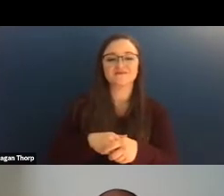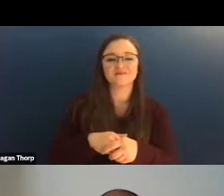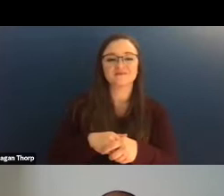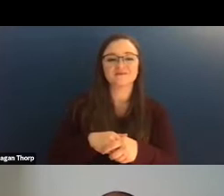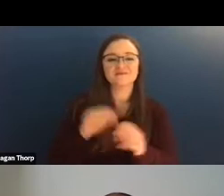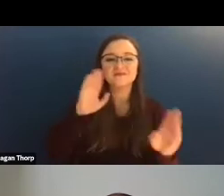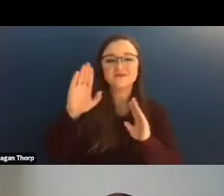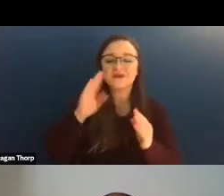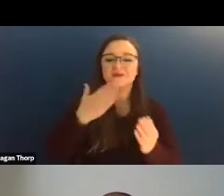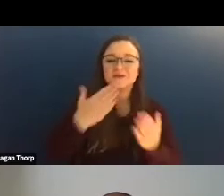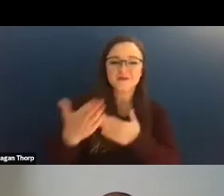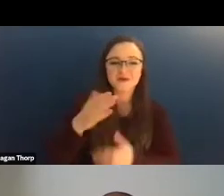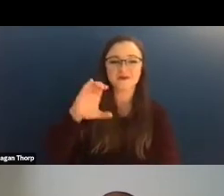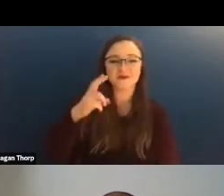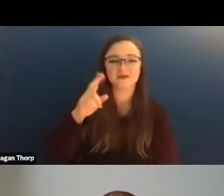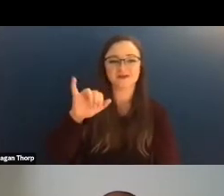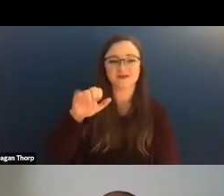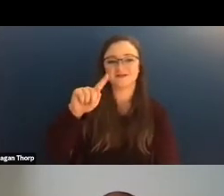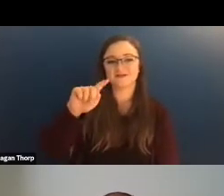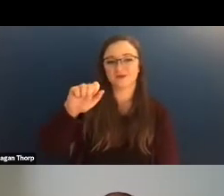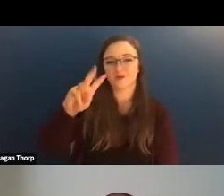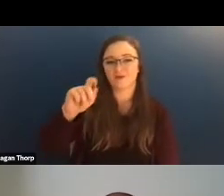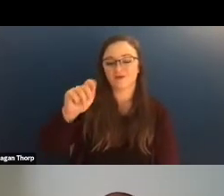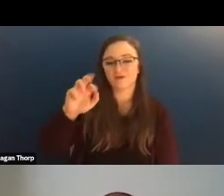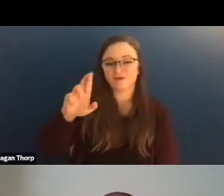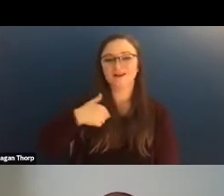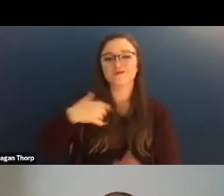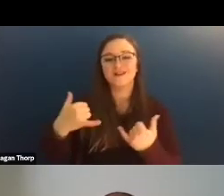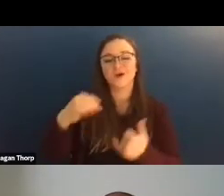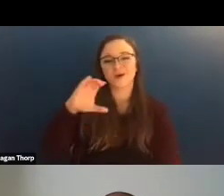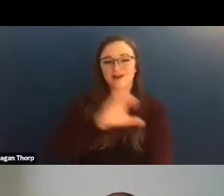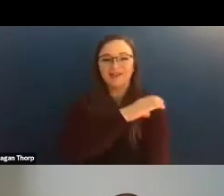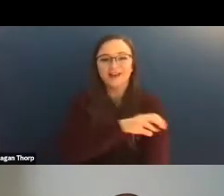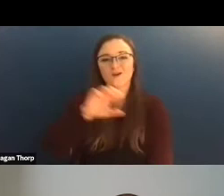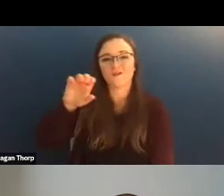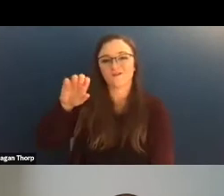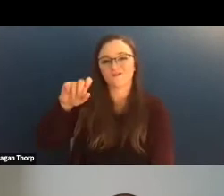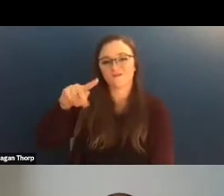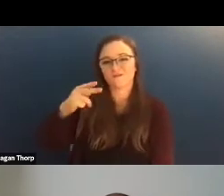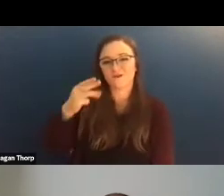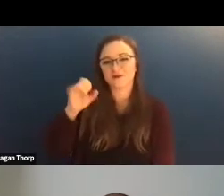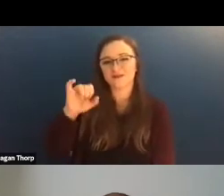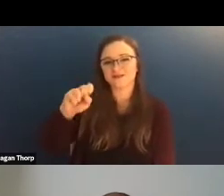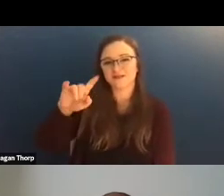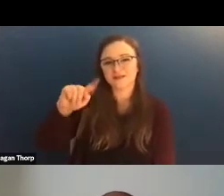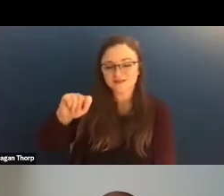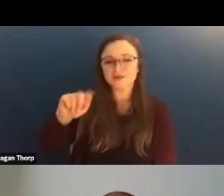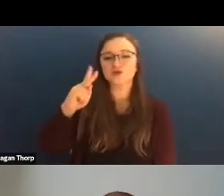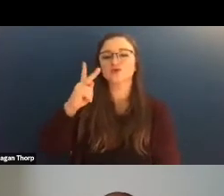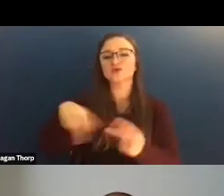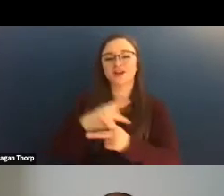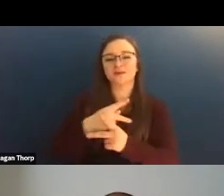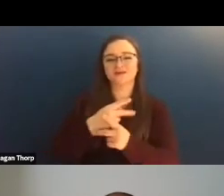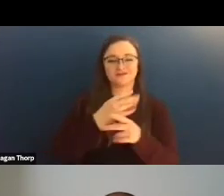Hi, good morning. My name is Crystal Walker, and I'm currently a clinical pharmacist in two types of pharmacy settings. I work in